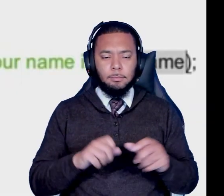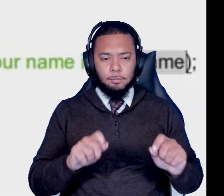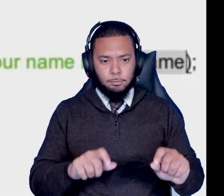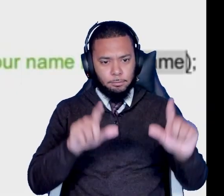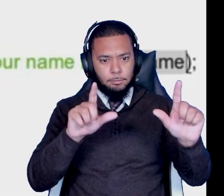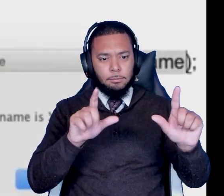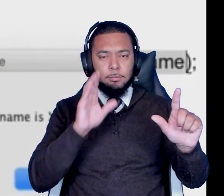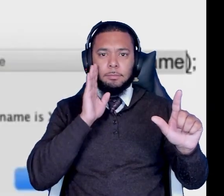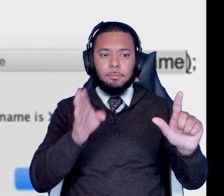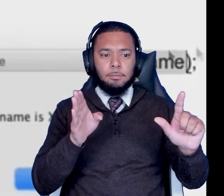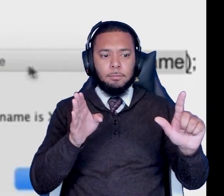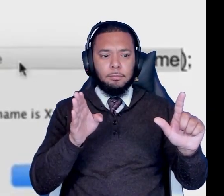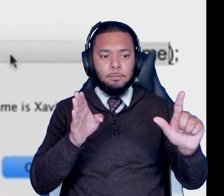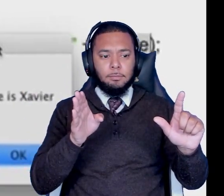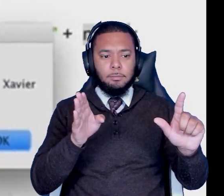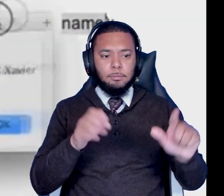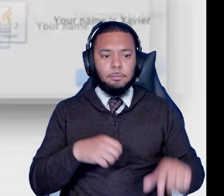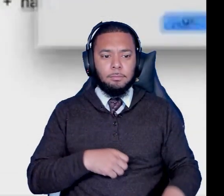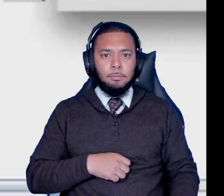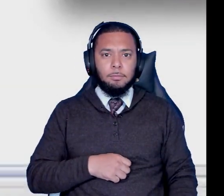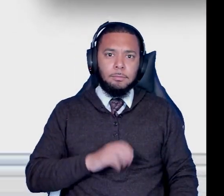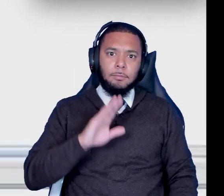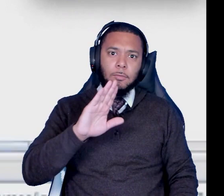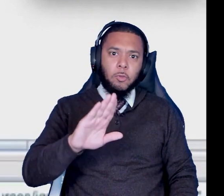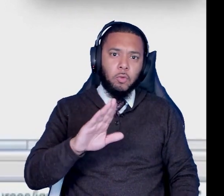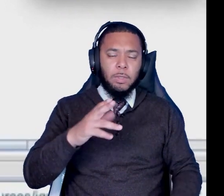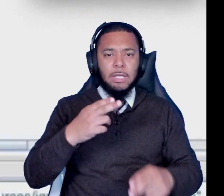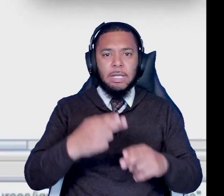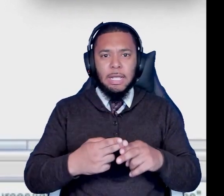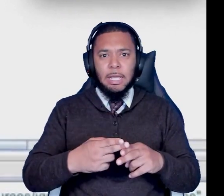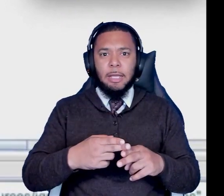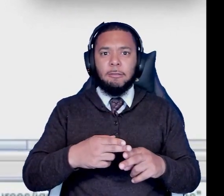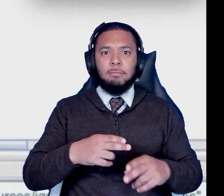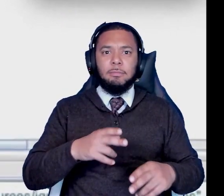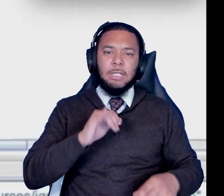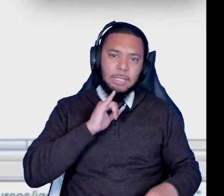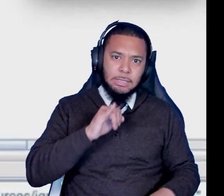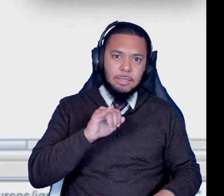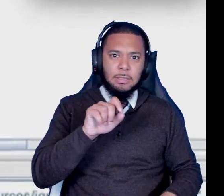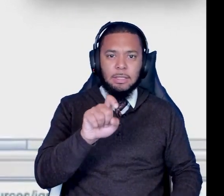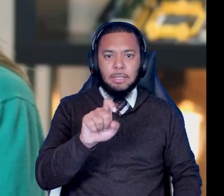appear, and this time it says your name is Xavier.